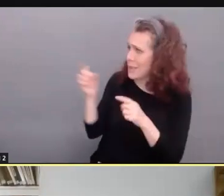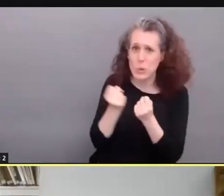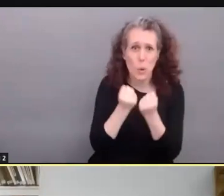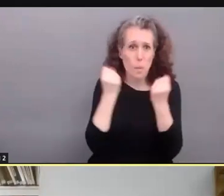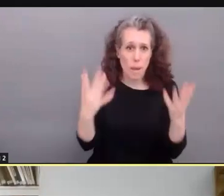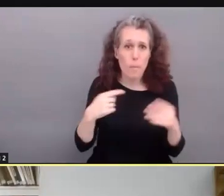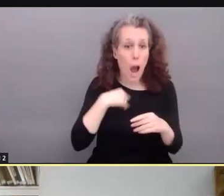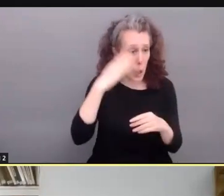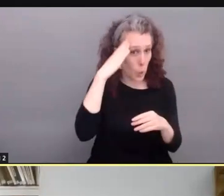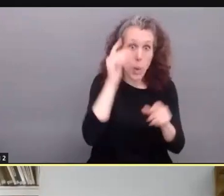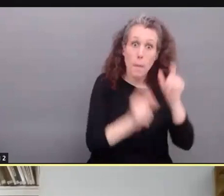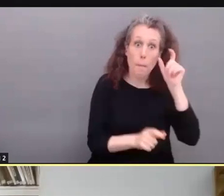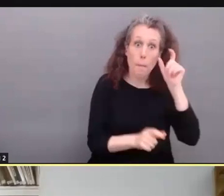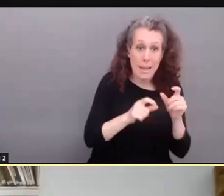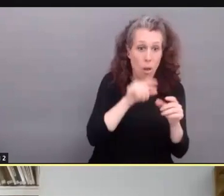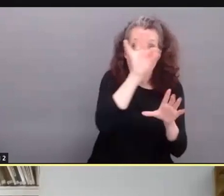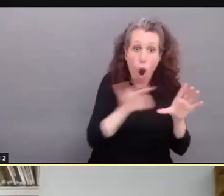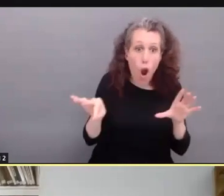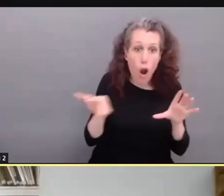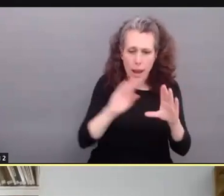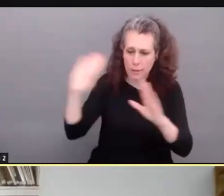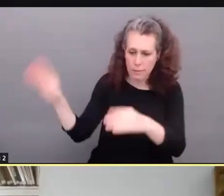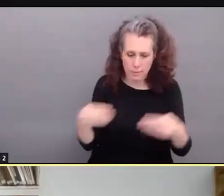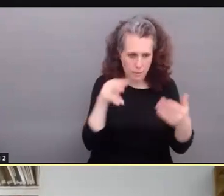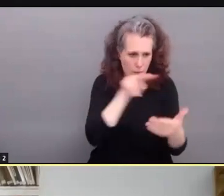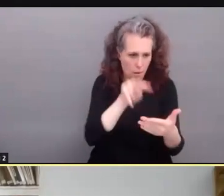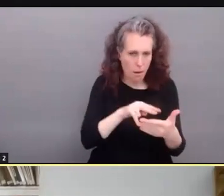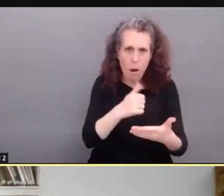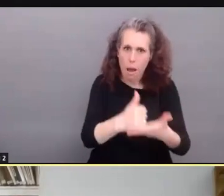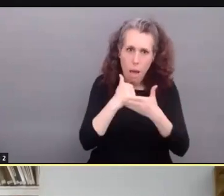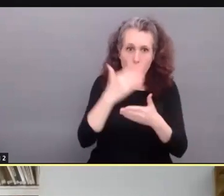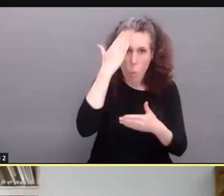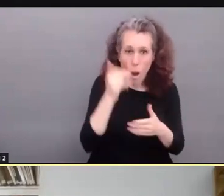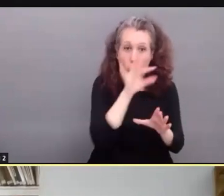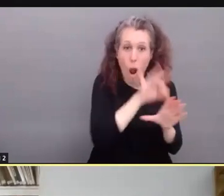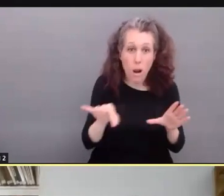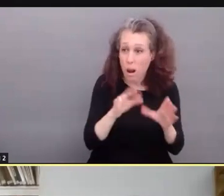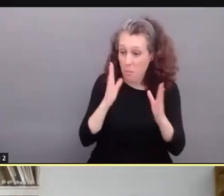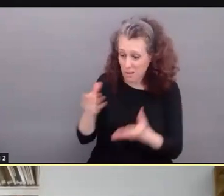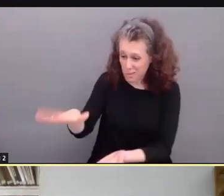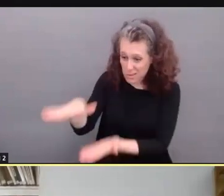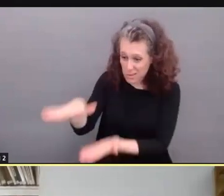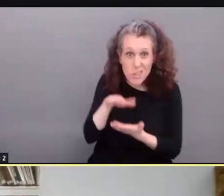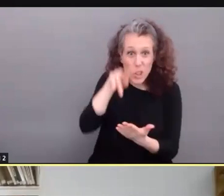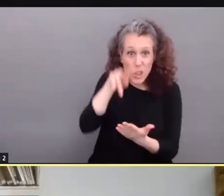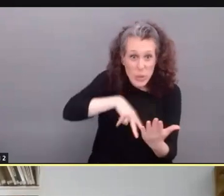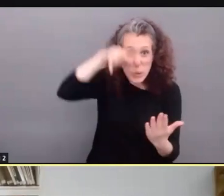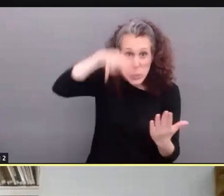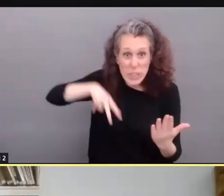help, particularly to architects who I think sometimes really hate having to read the text in a